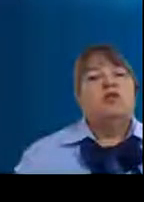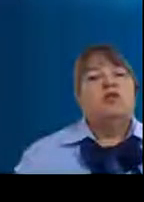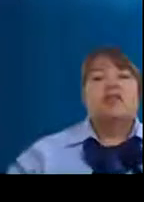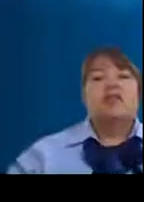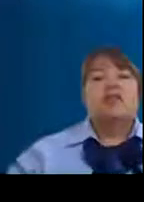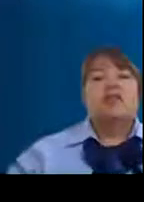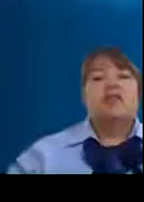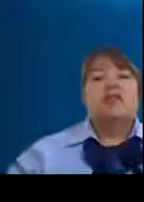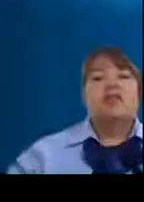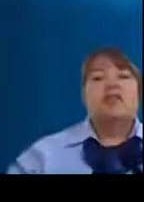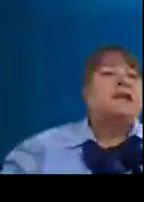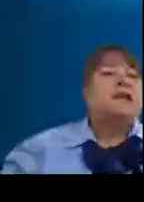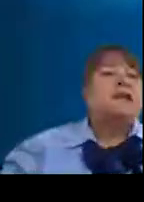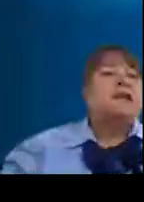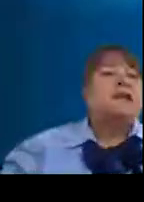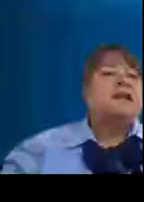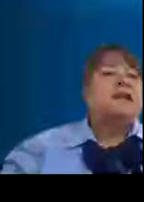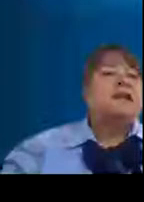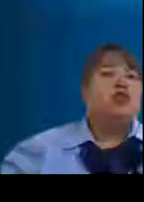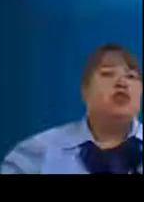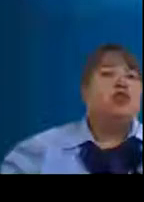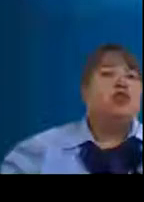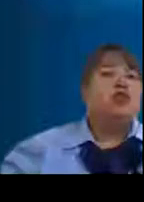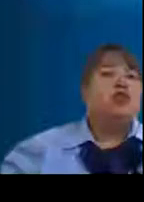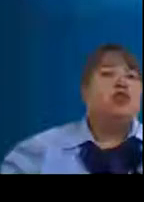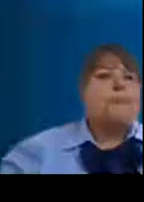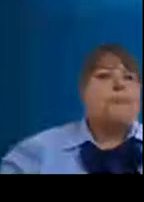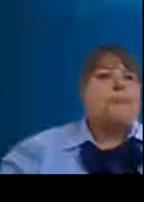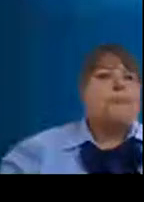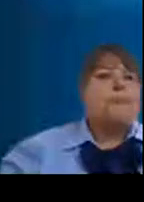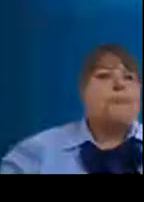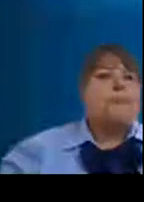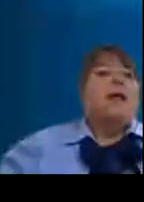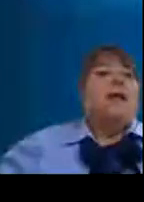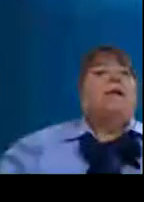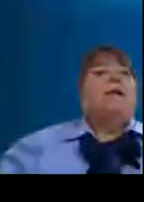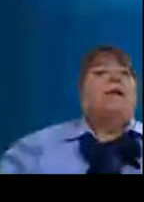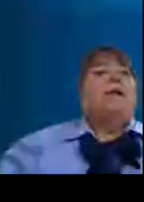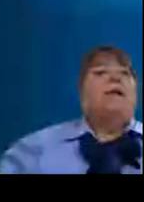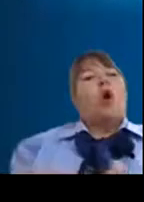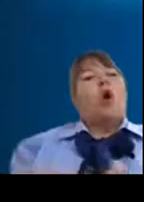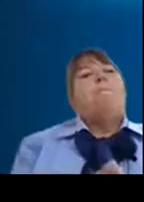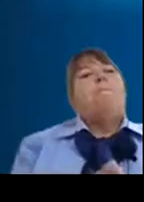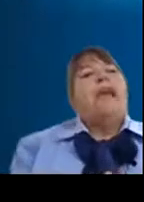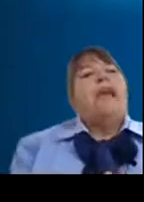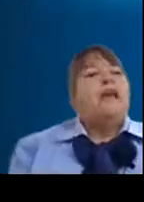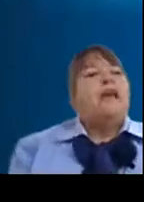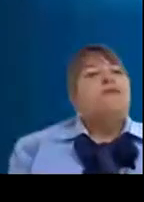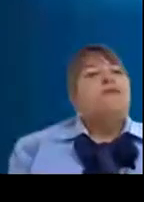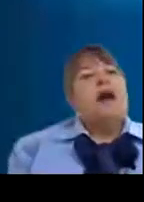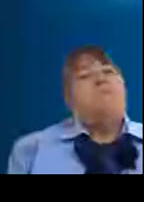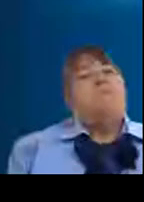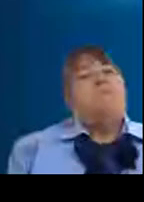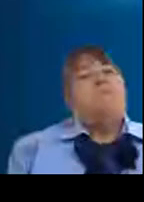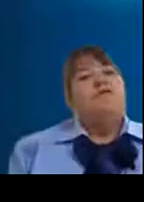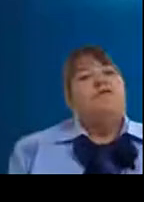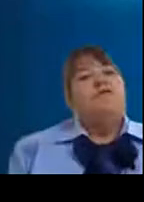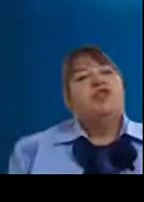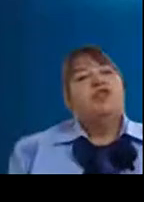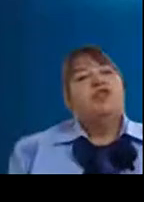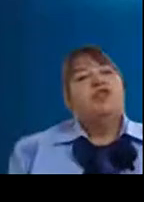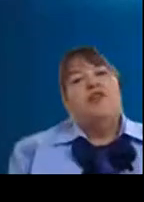can also do so by means of writing to SARS. Now, let's compare the